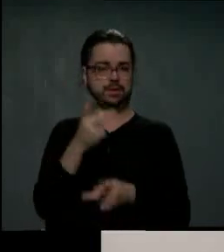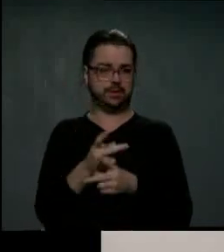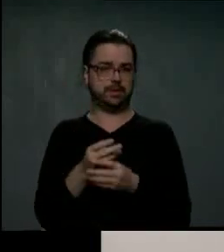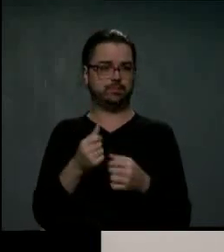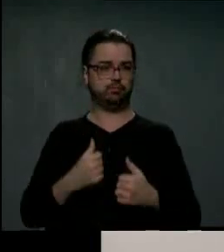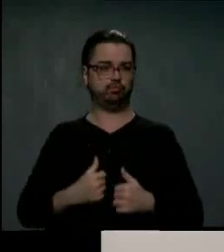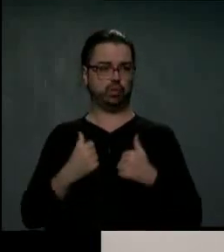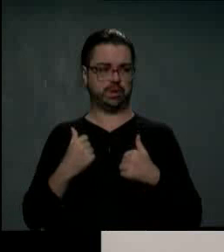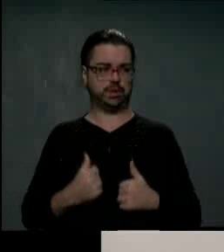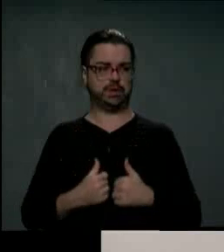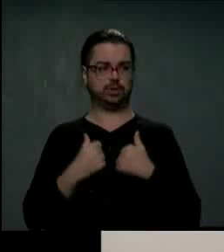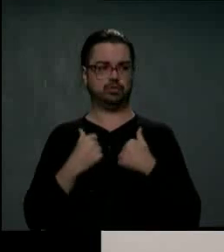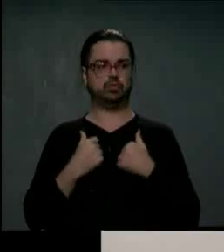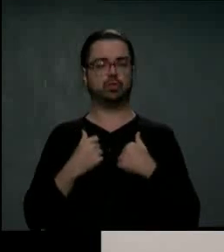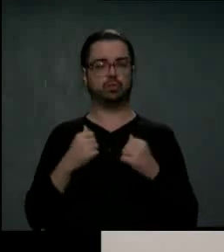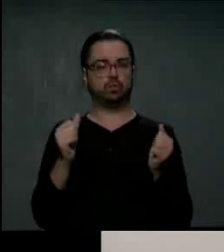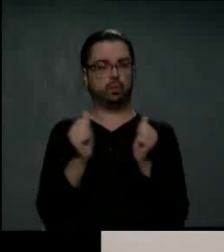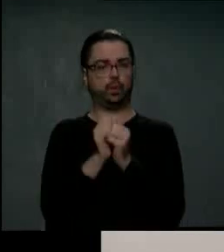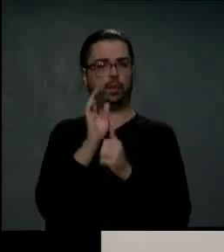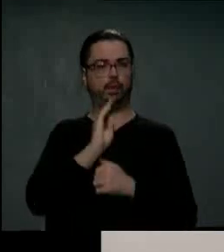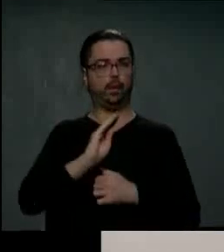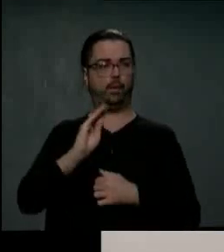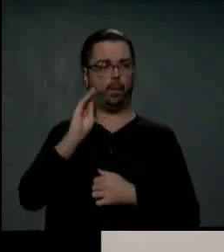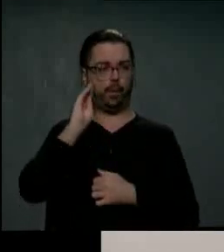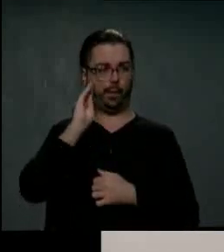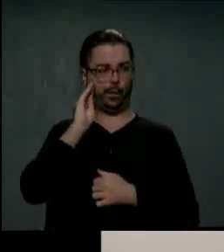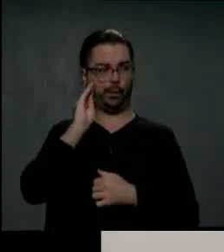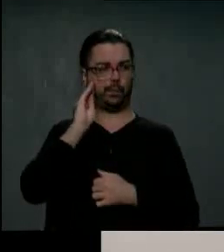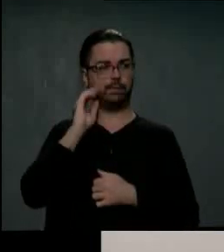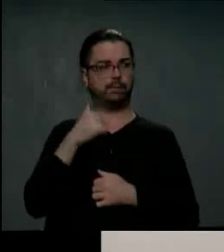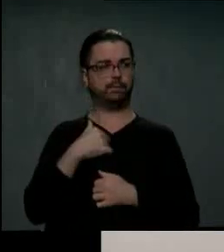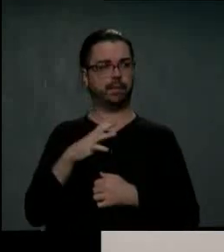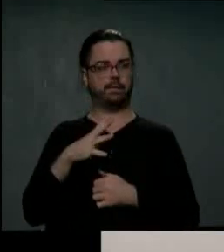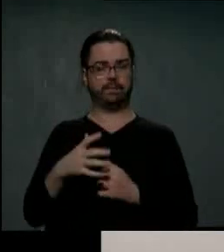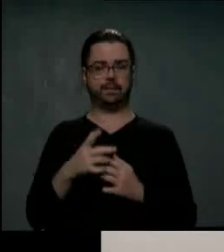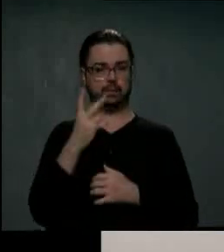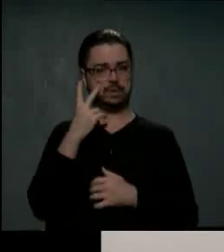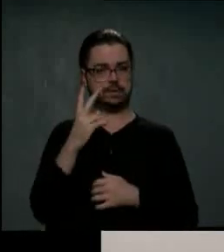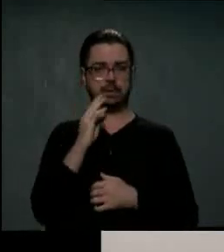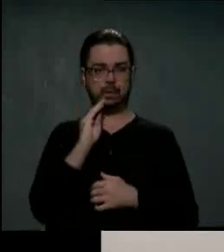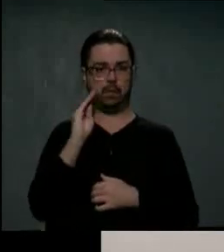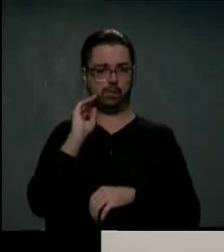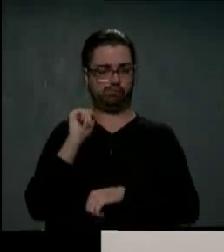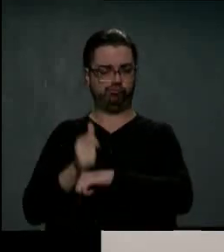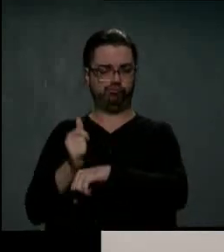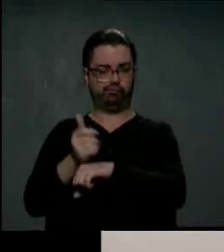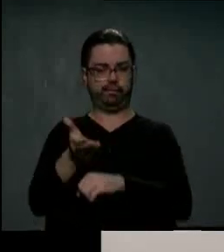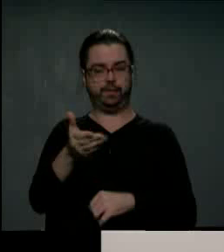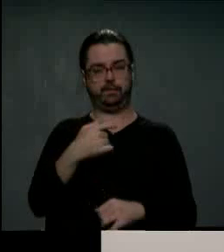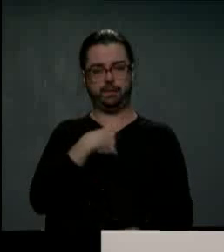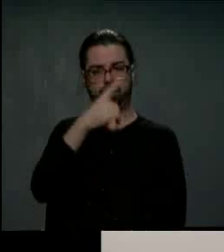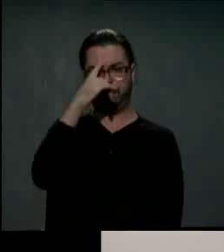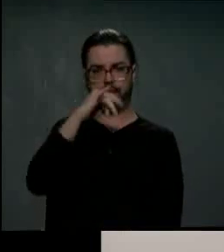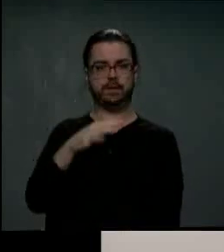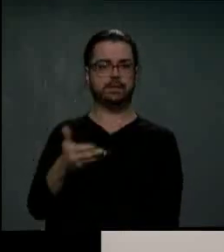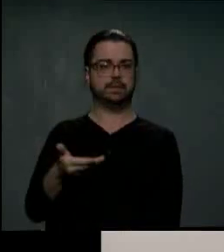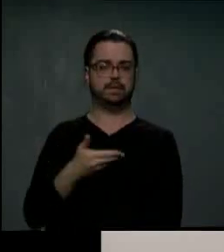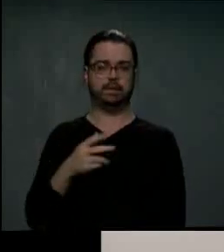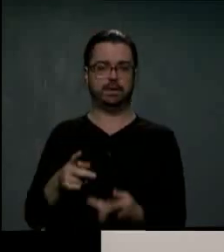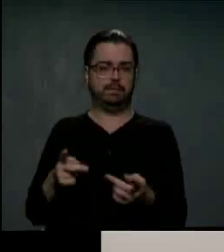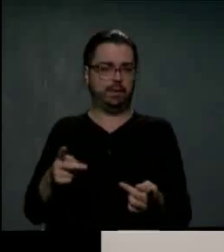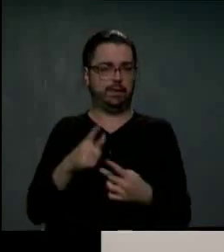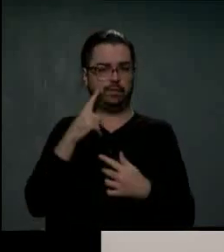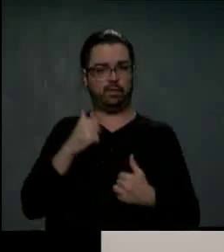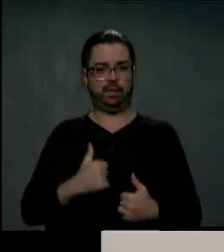residential. I think to keep it with homes. I'm fine with seeing homes there. I think homes are inviting places for life to